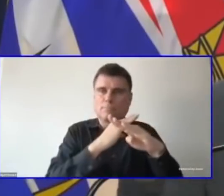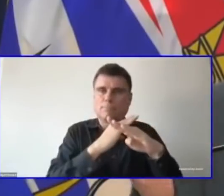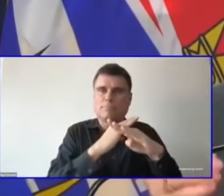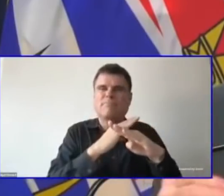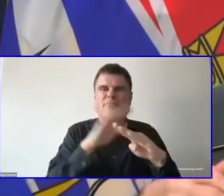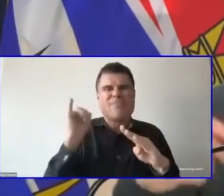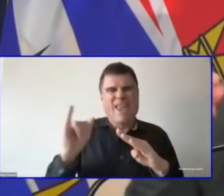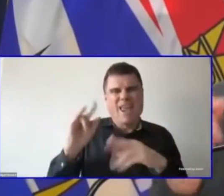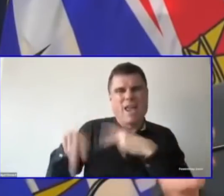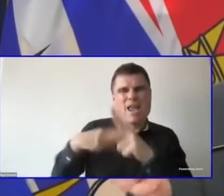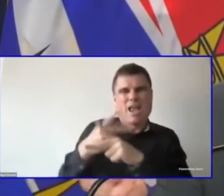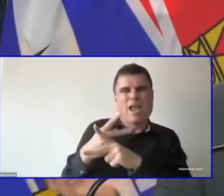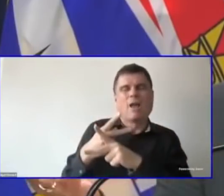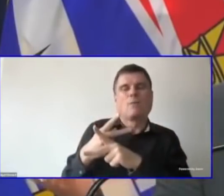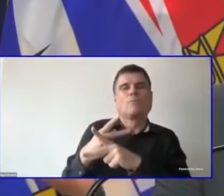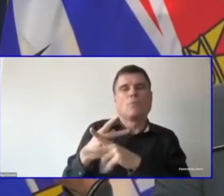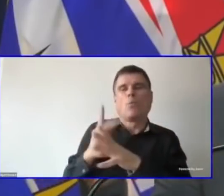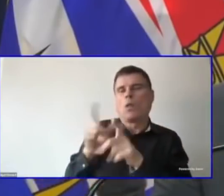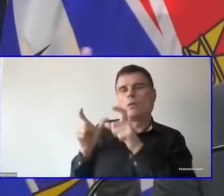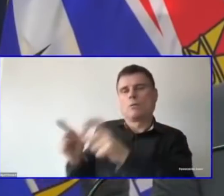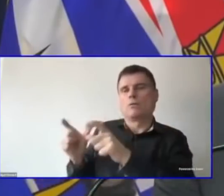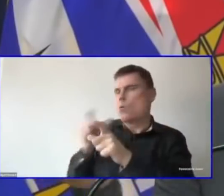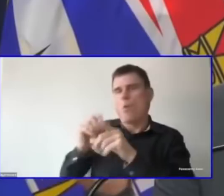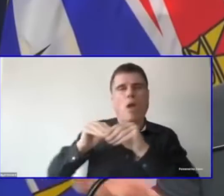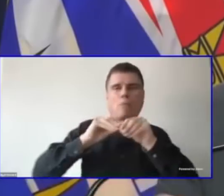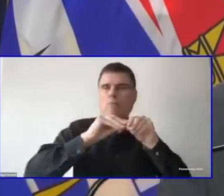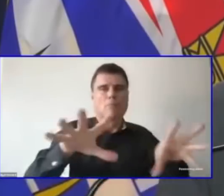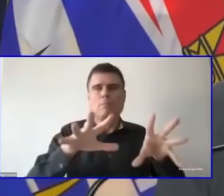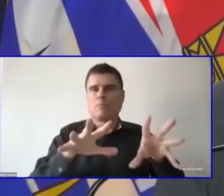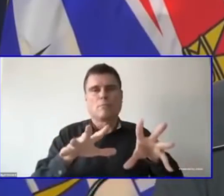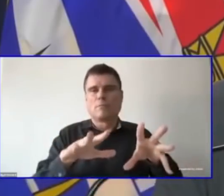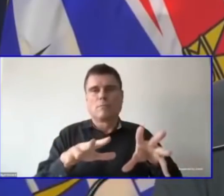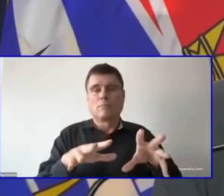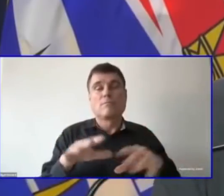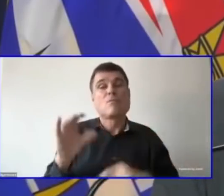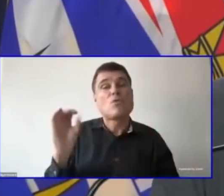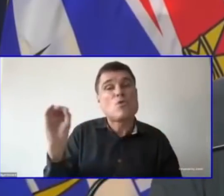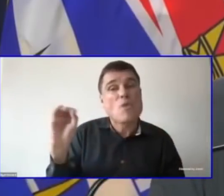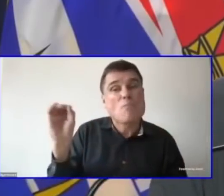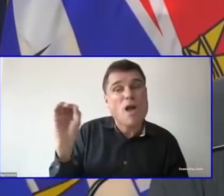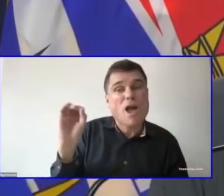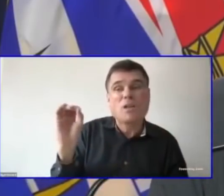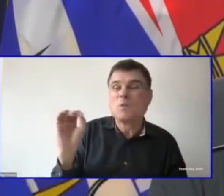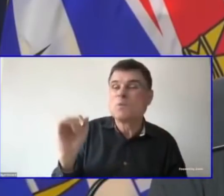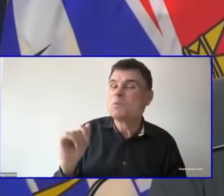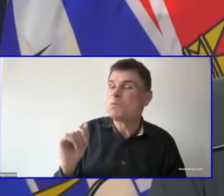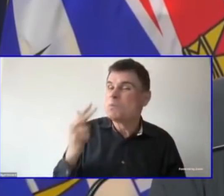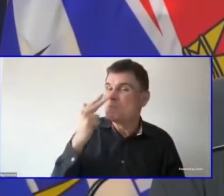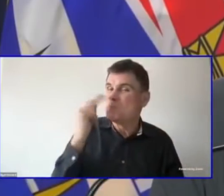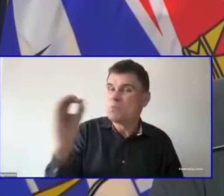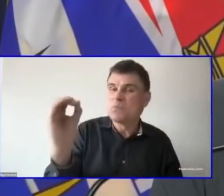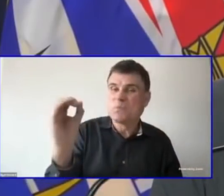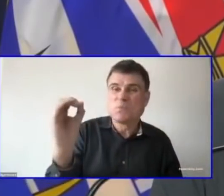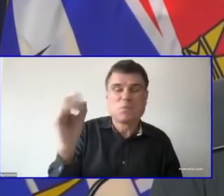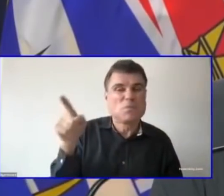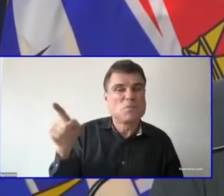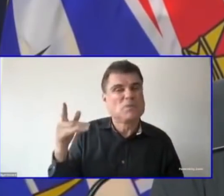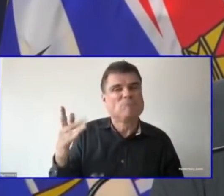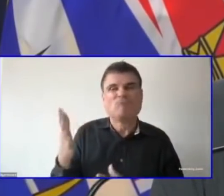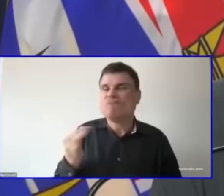becomes much more important with viruses like the strains like Omicron, for sure. Graham, do you have a